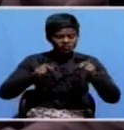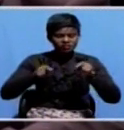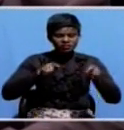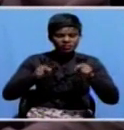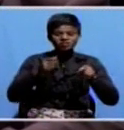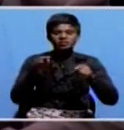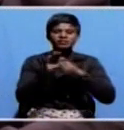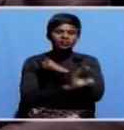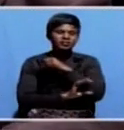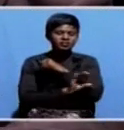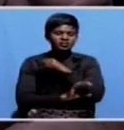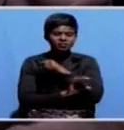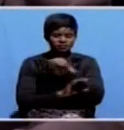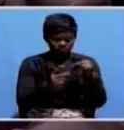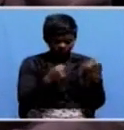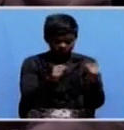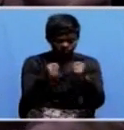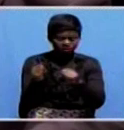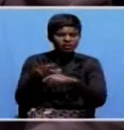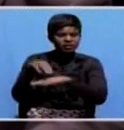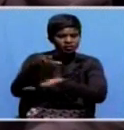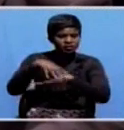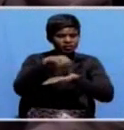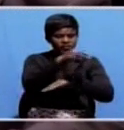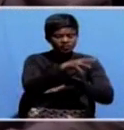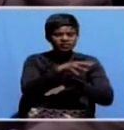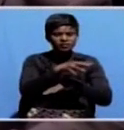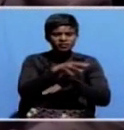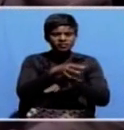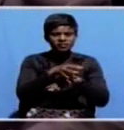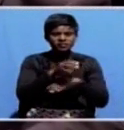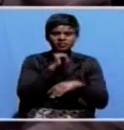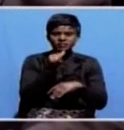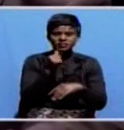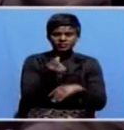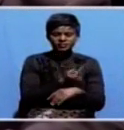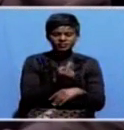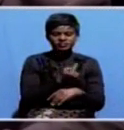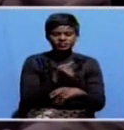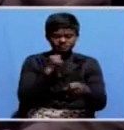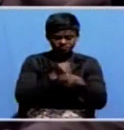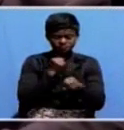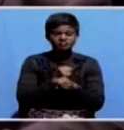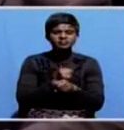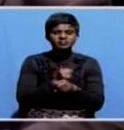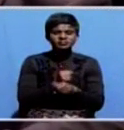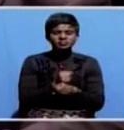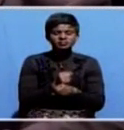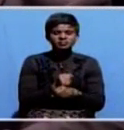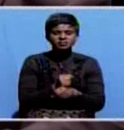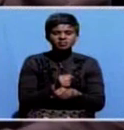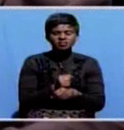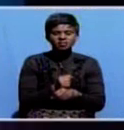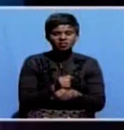the country. He was trying to be advisory. He was not trying to make it compulsory. That was